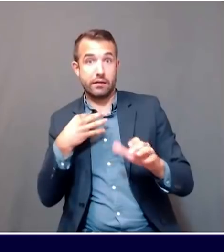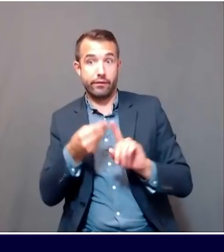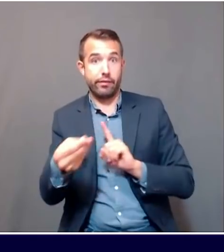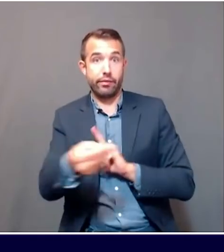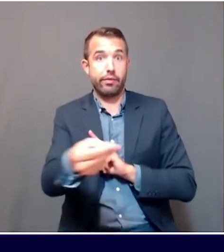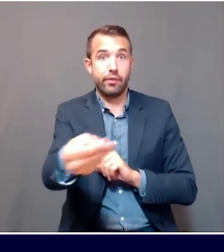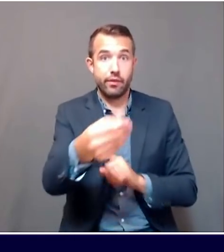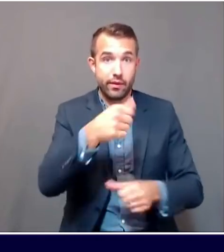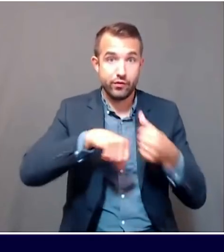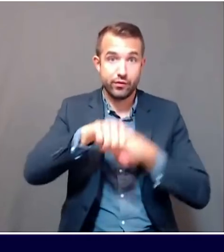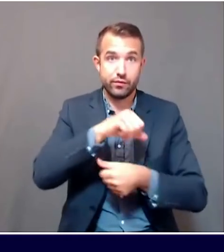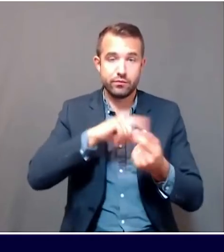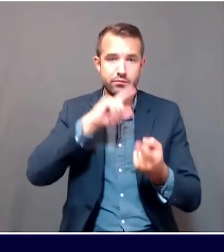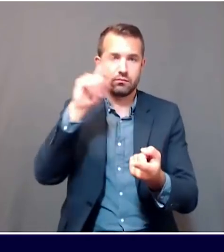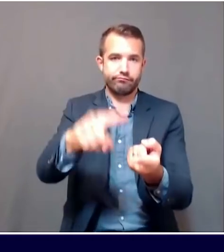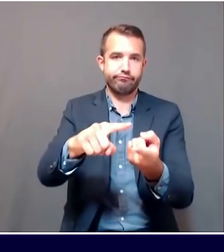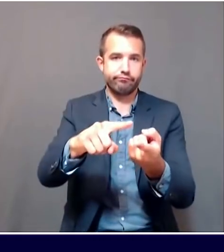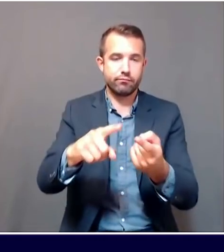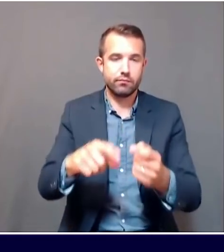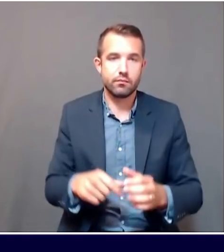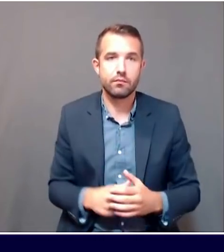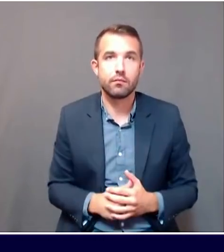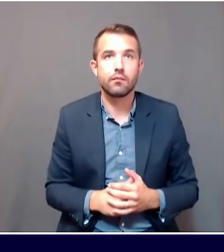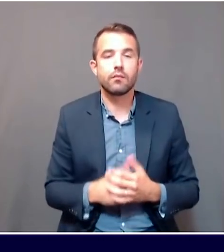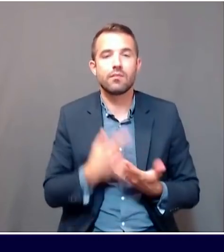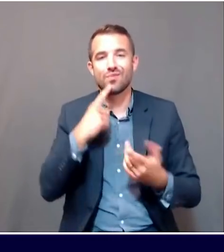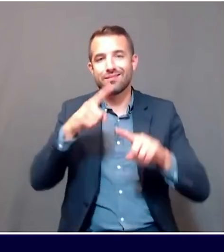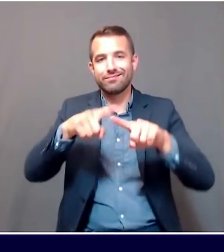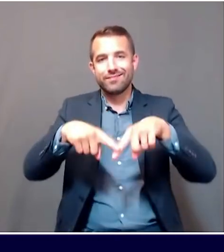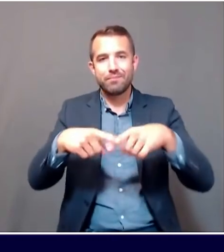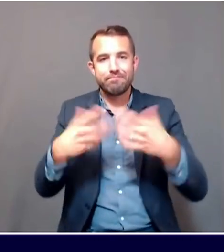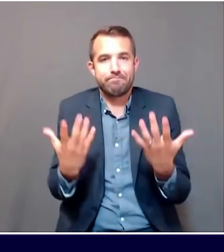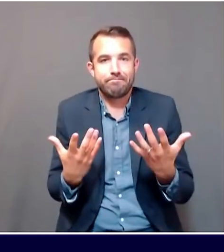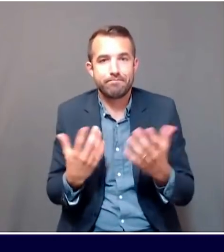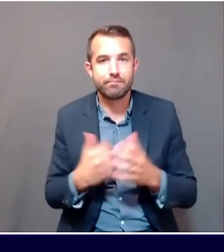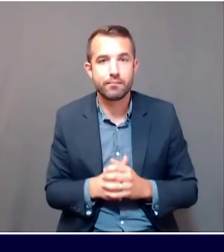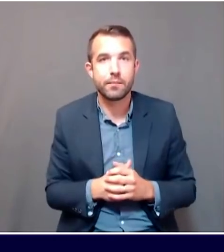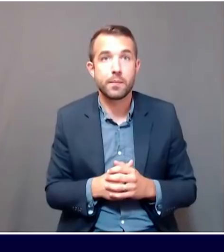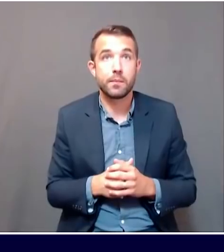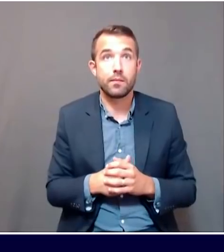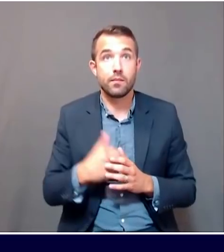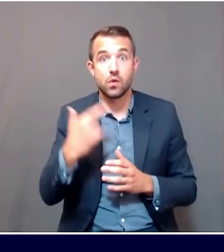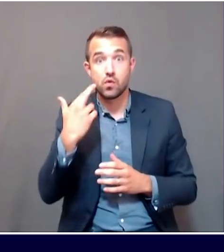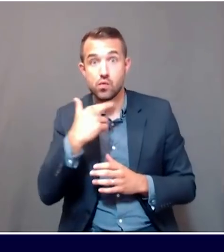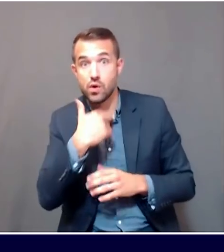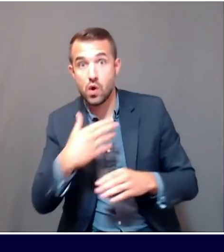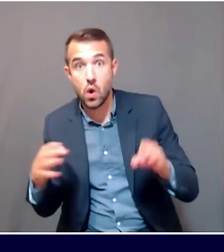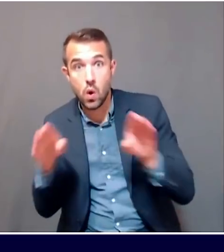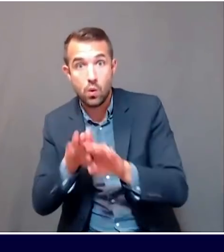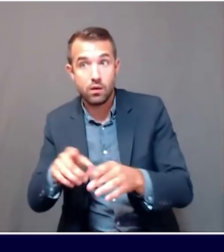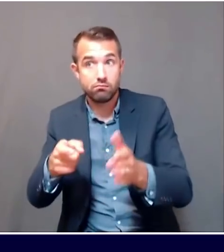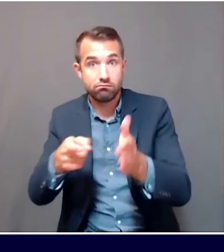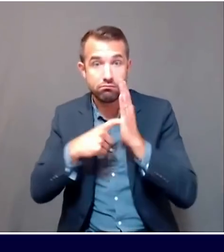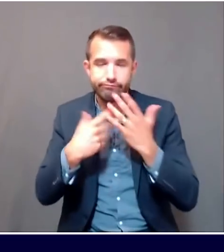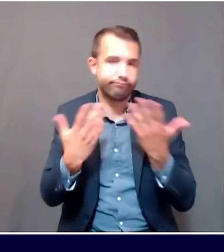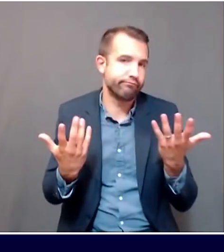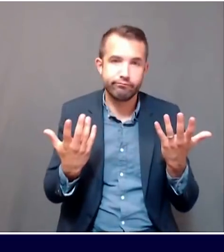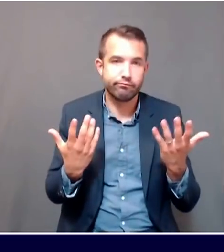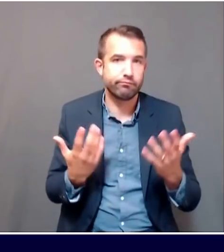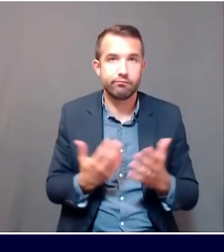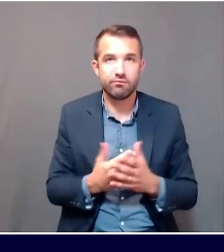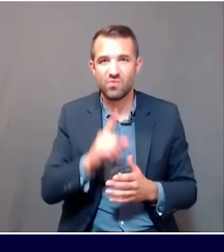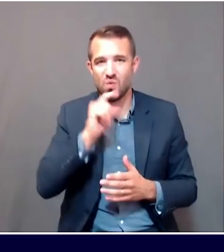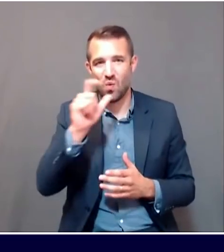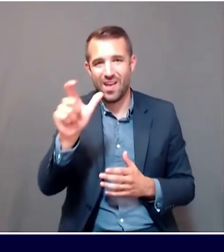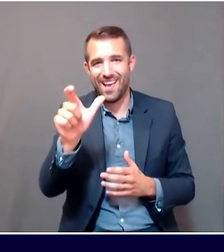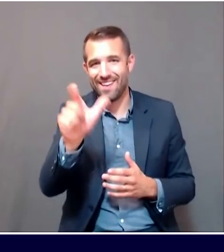really does depend. Must a restaurant close? Not necessarily. Do some restaurants close? Yes.